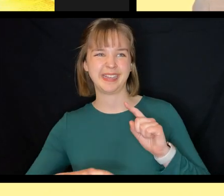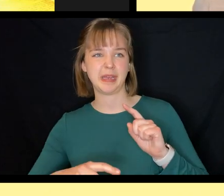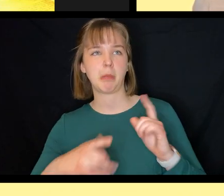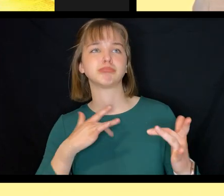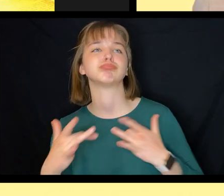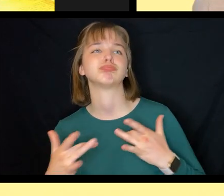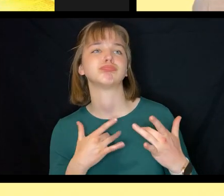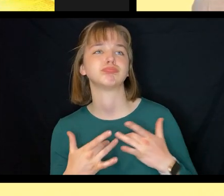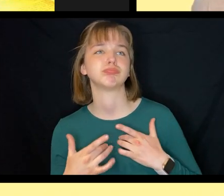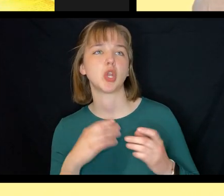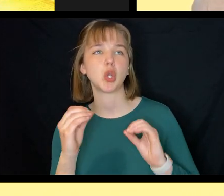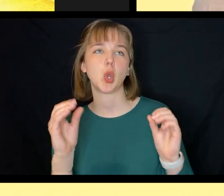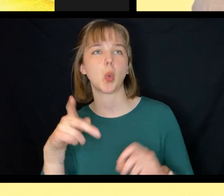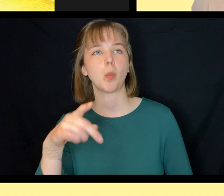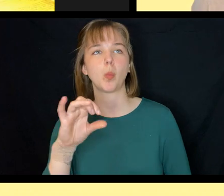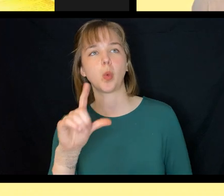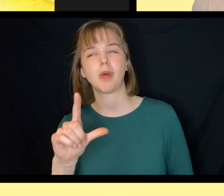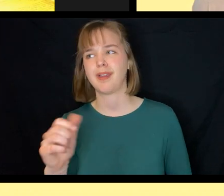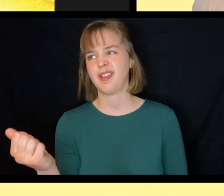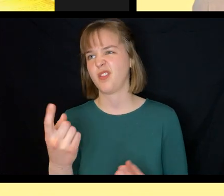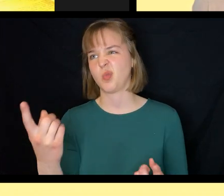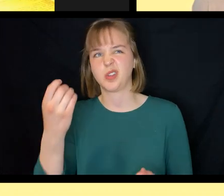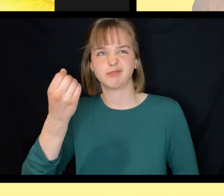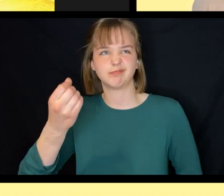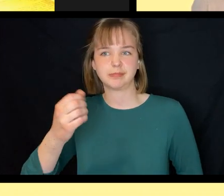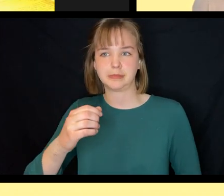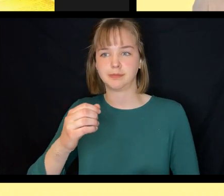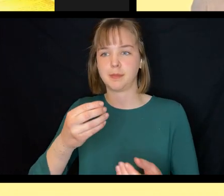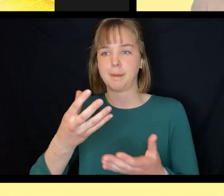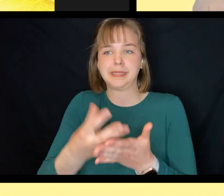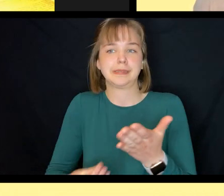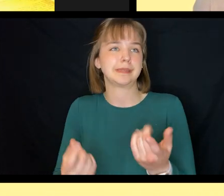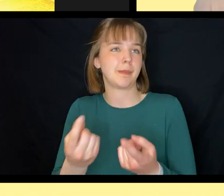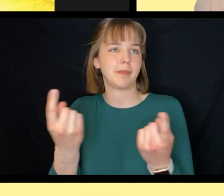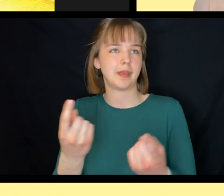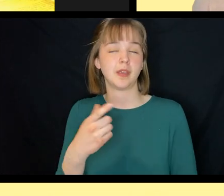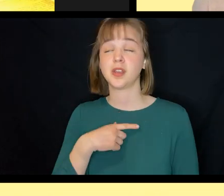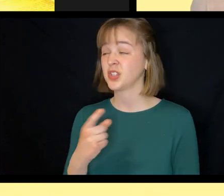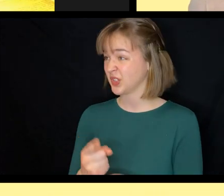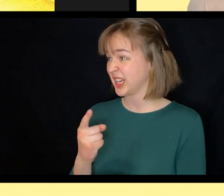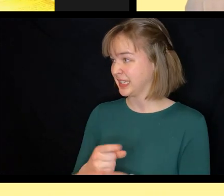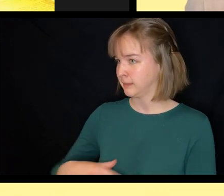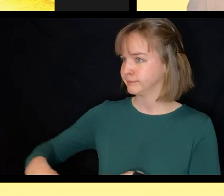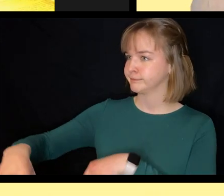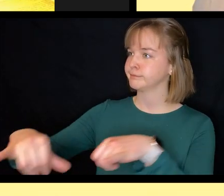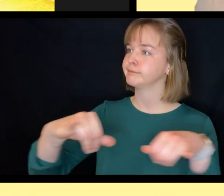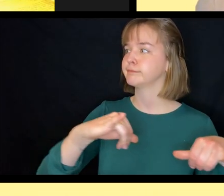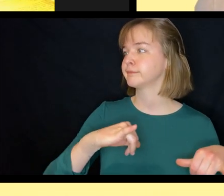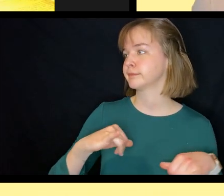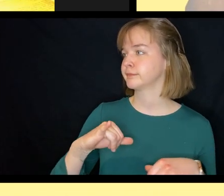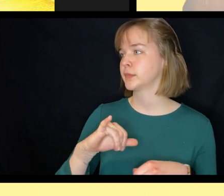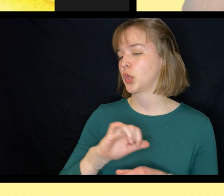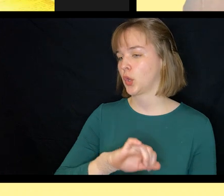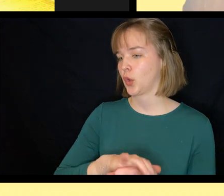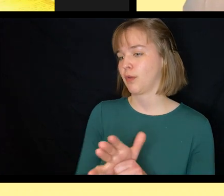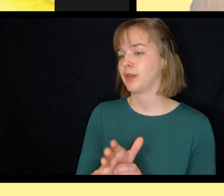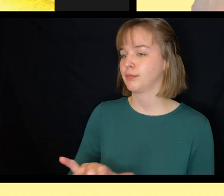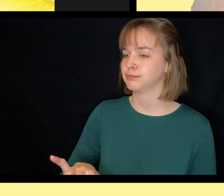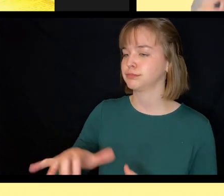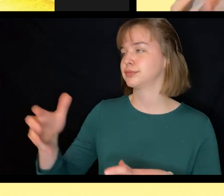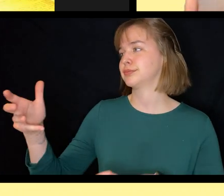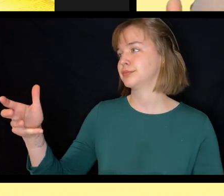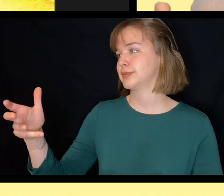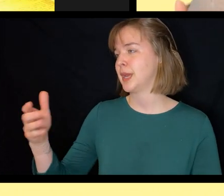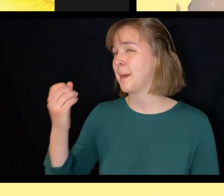was happening everywhere. Yeah, So definitely. make the best of what you can. Yep, everybody's in the same boat. I think. Mm-hmm. I don't know. I feel like